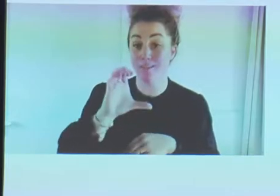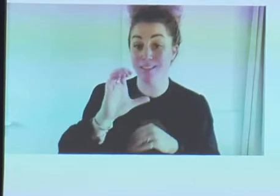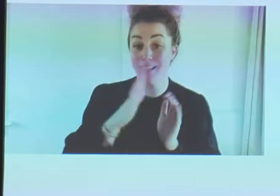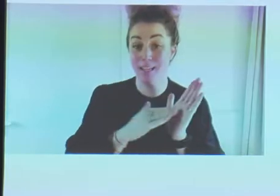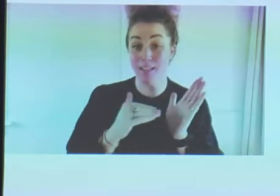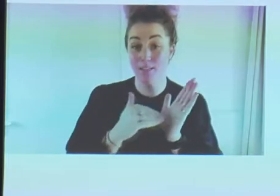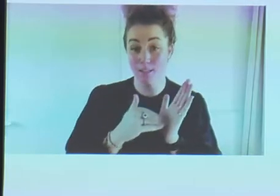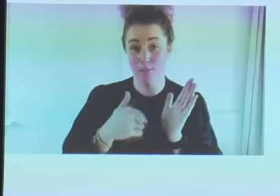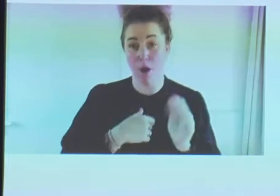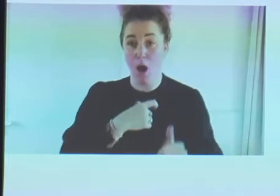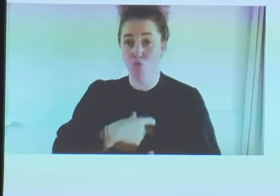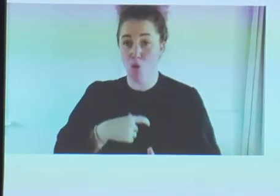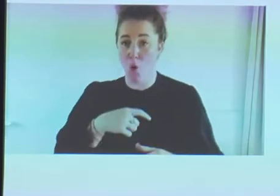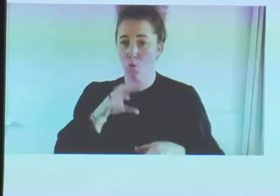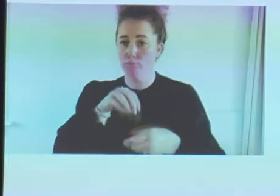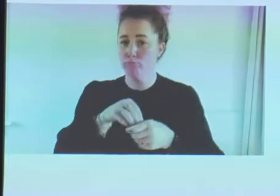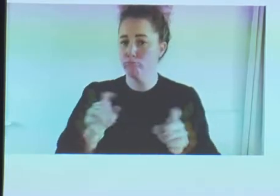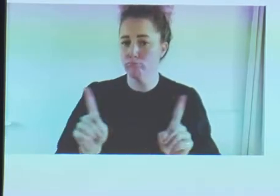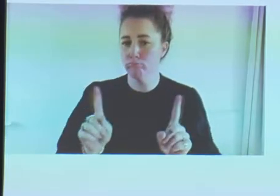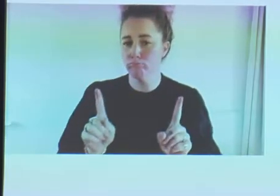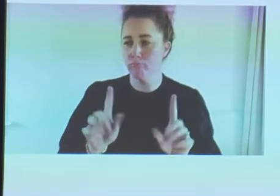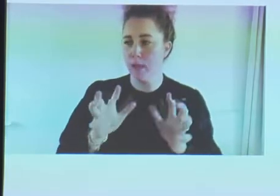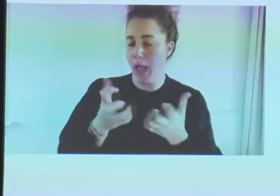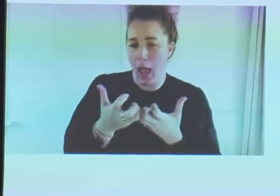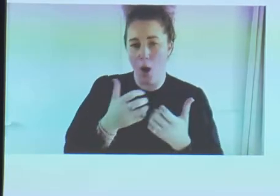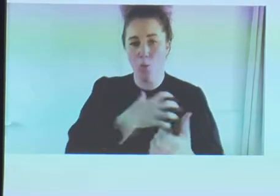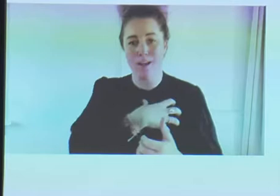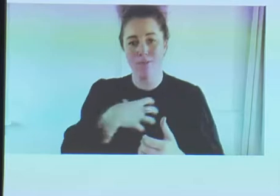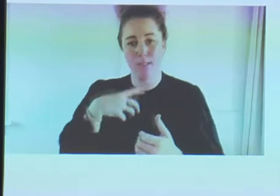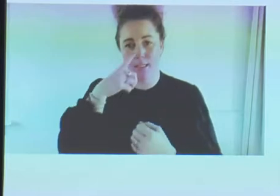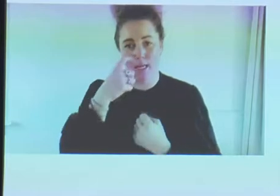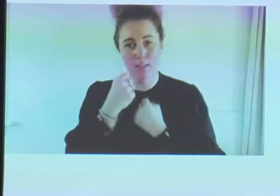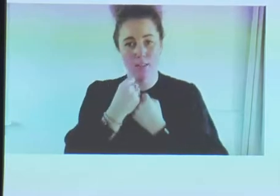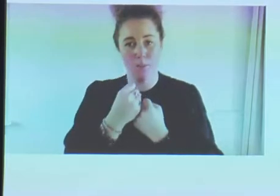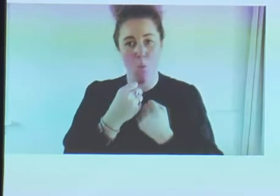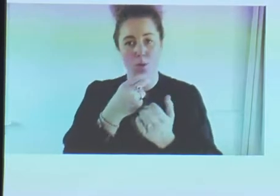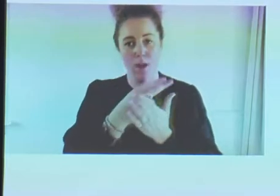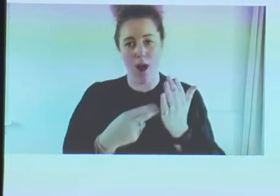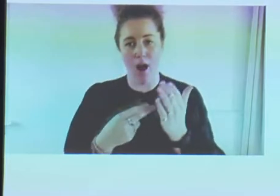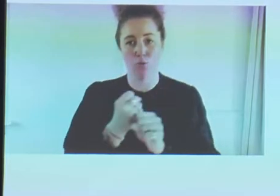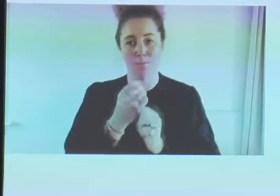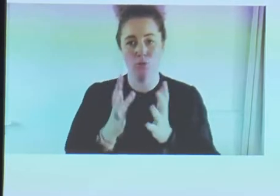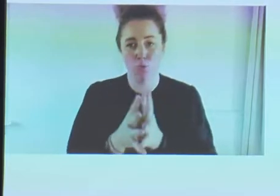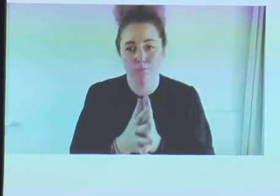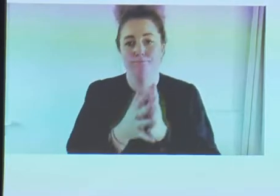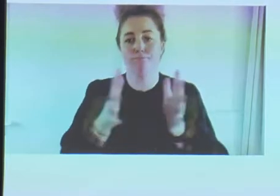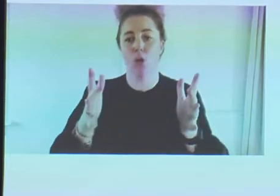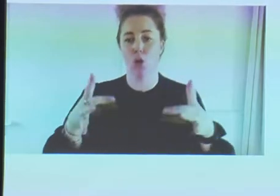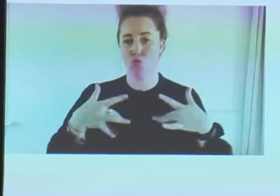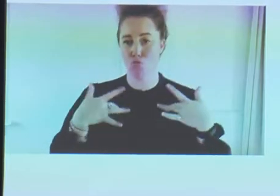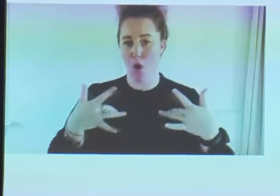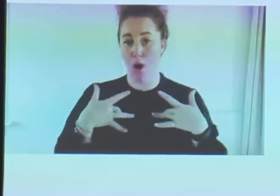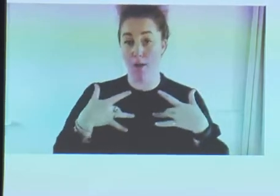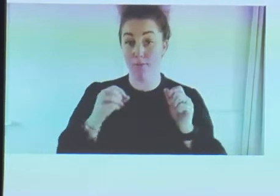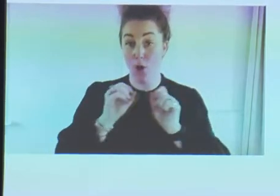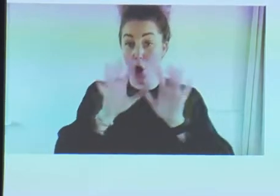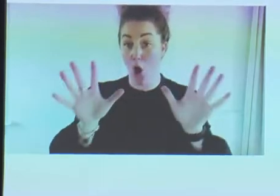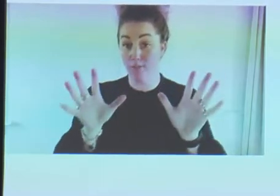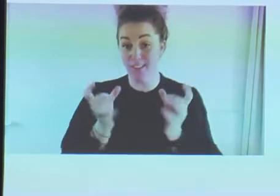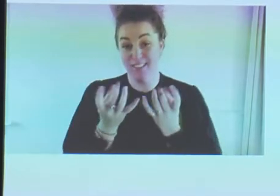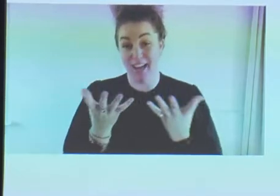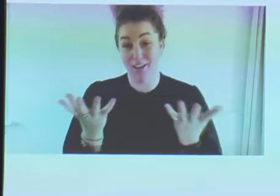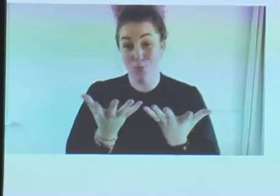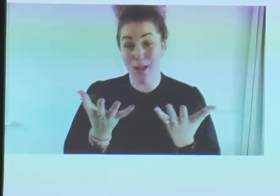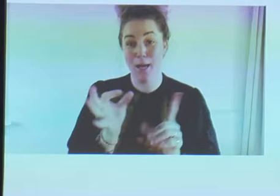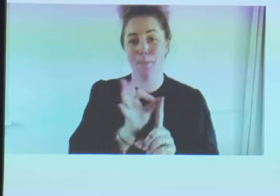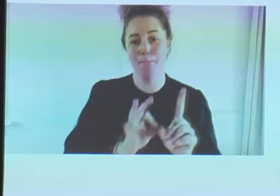role to play in looking at how else the government can support our art sector to thrive an obvious starting point for me was our Pacifica